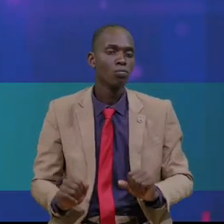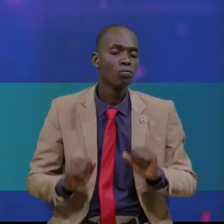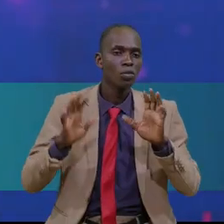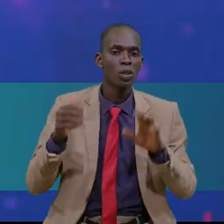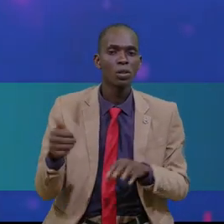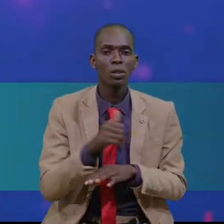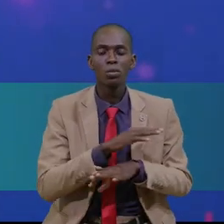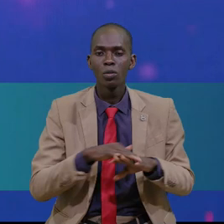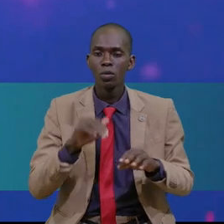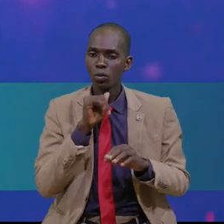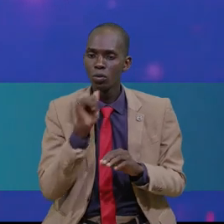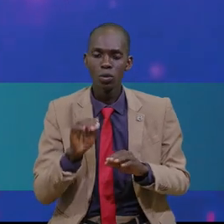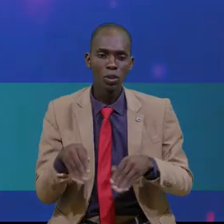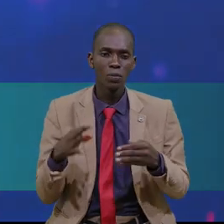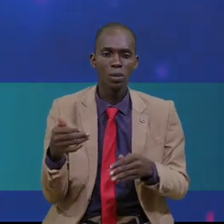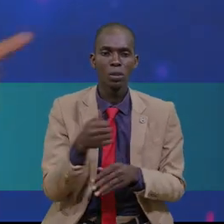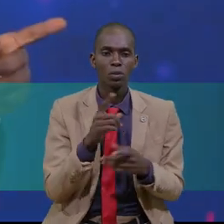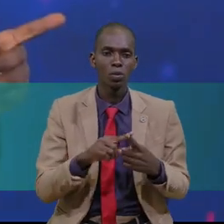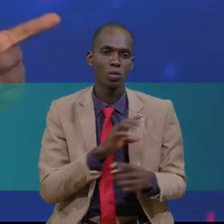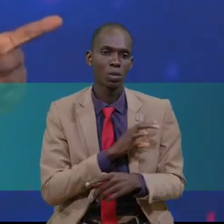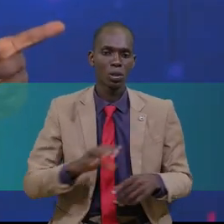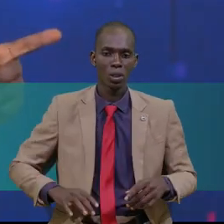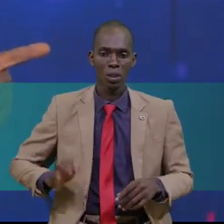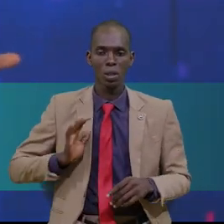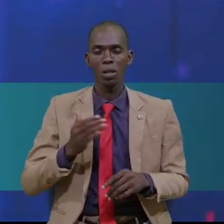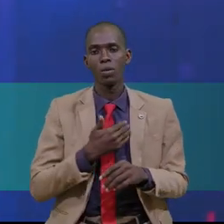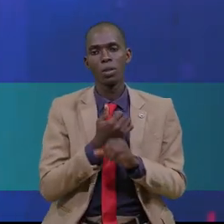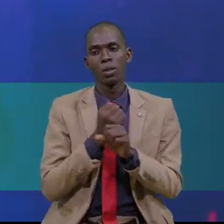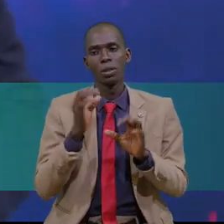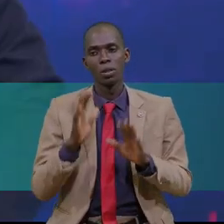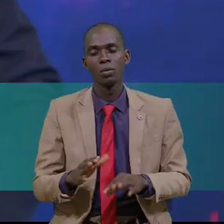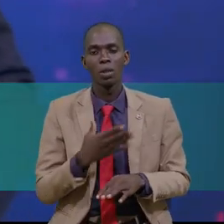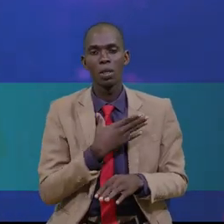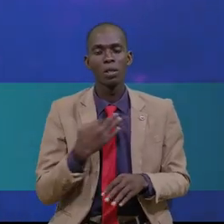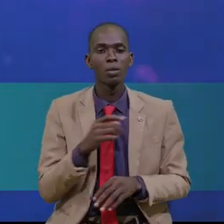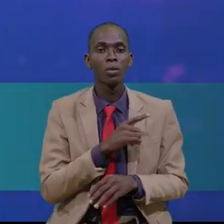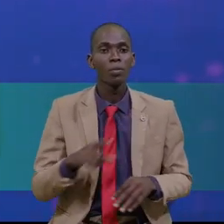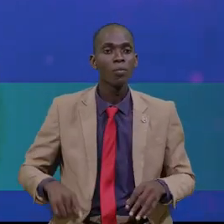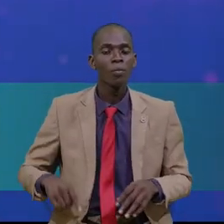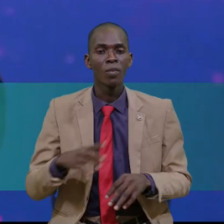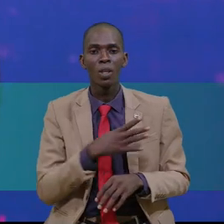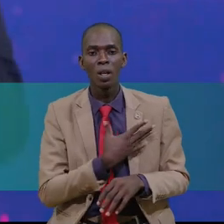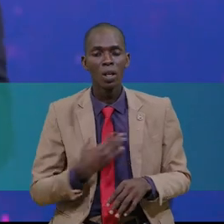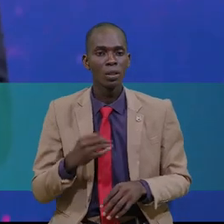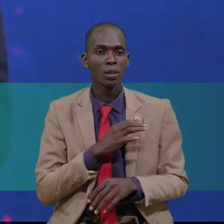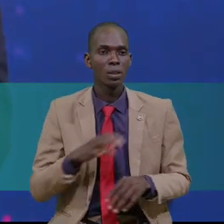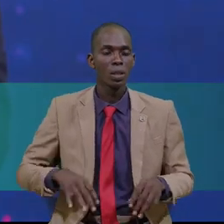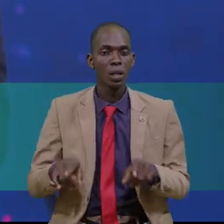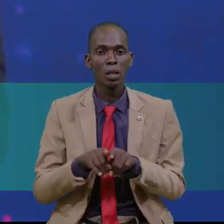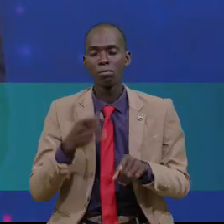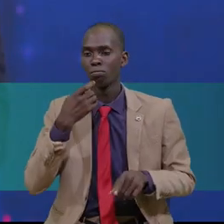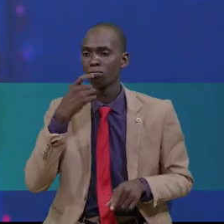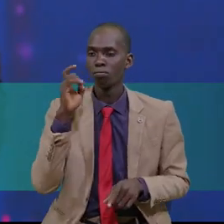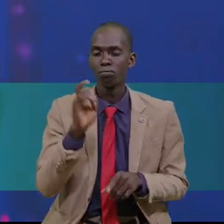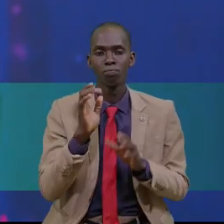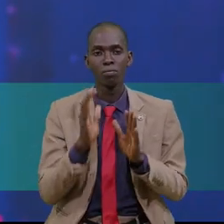to Christ as Savior, Christ as Lord, and Christ as Commander. And while they are standing